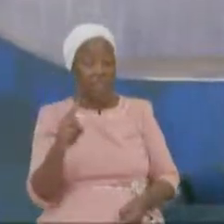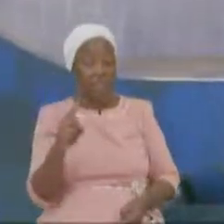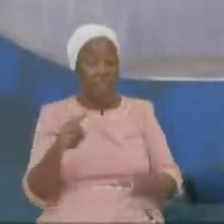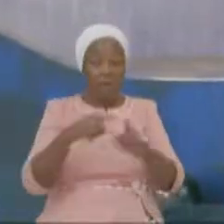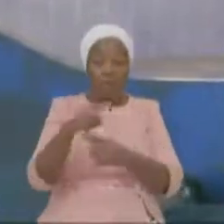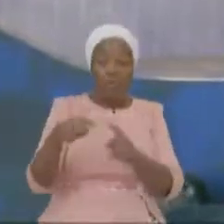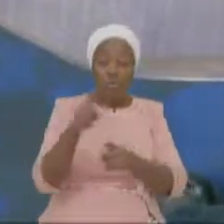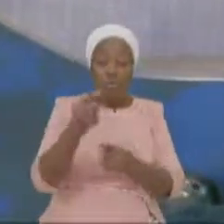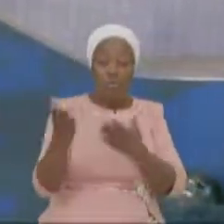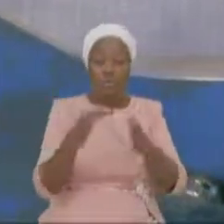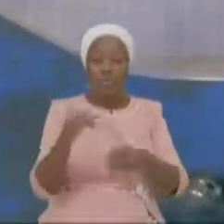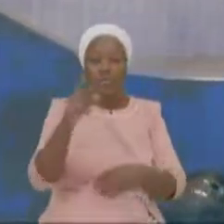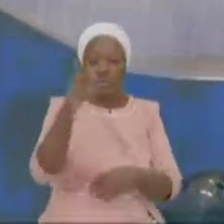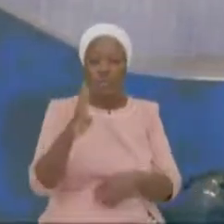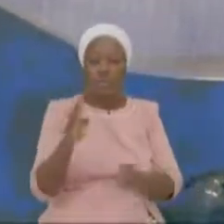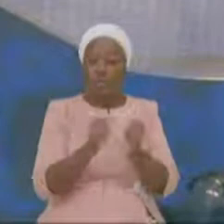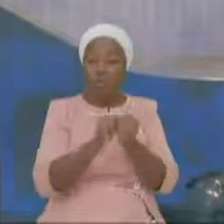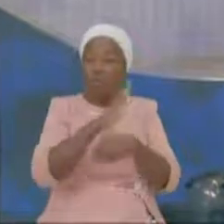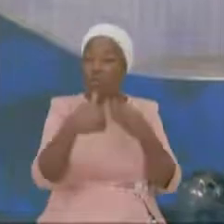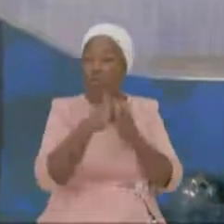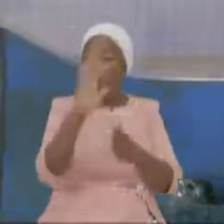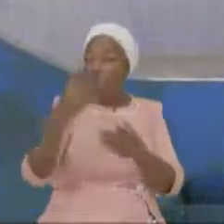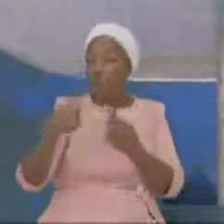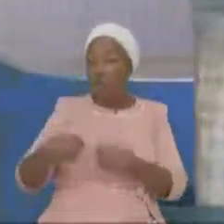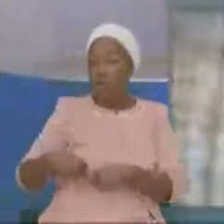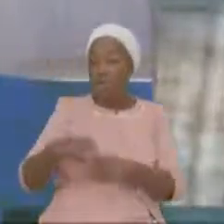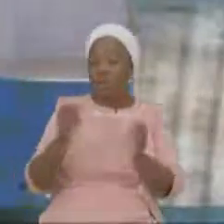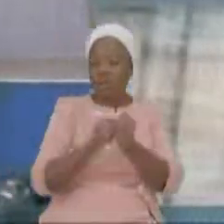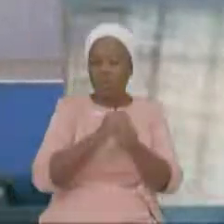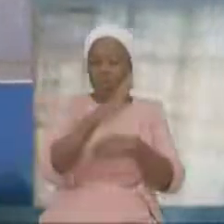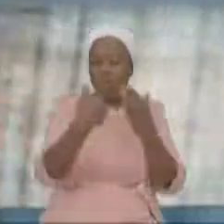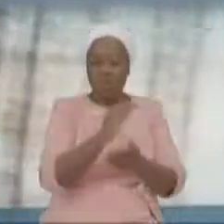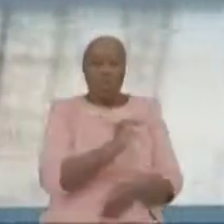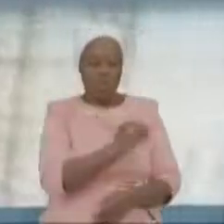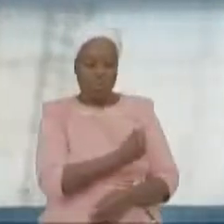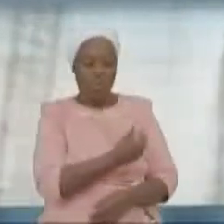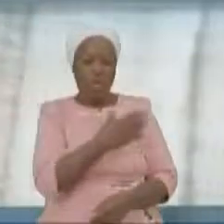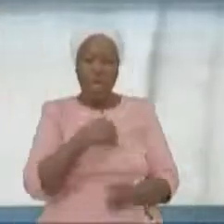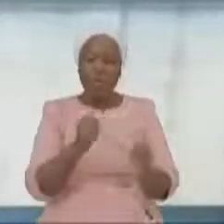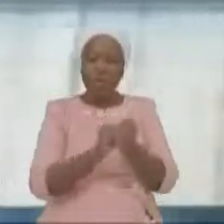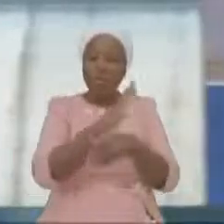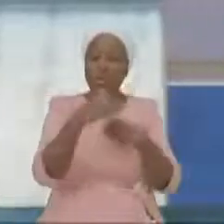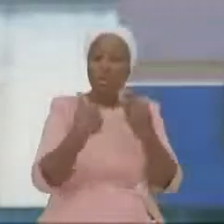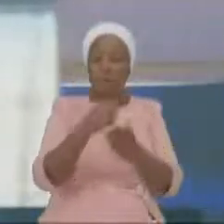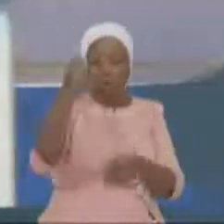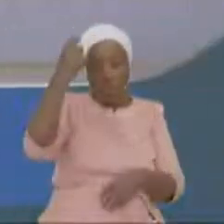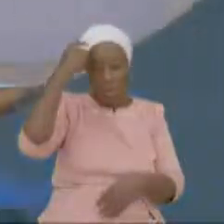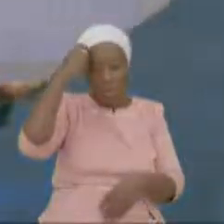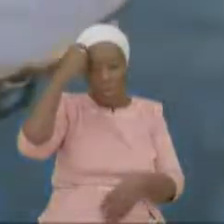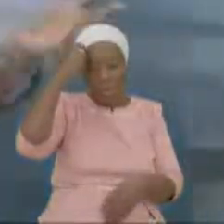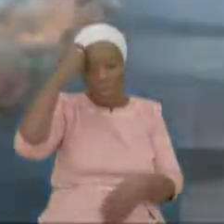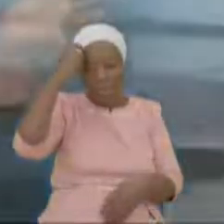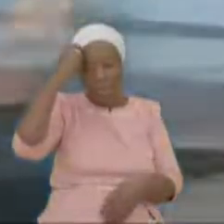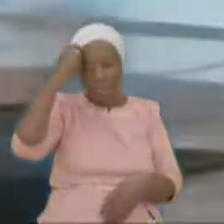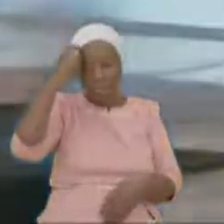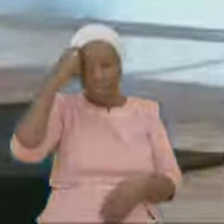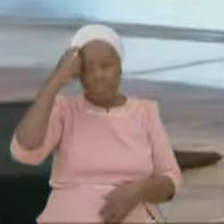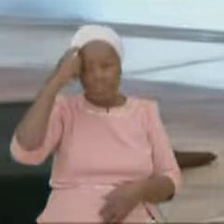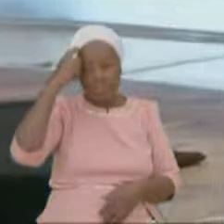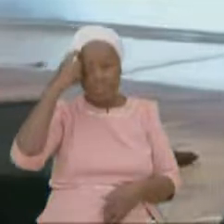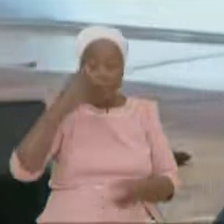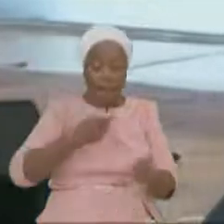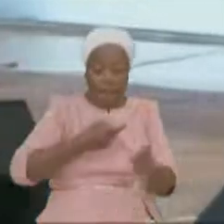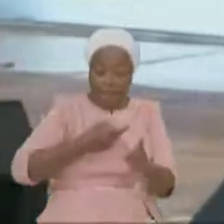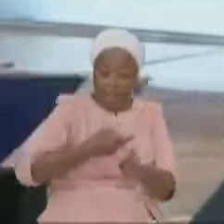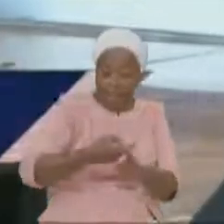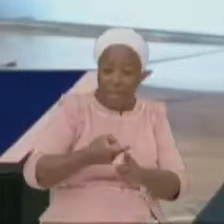are serving God with all your heart, with all your soul, with all your mind,